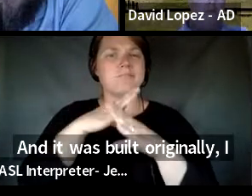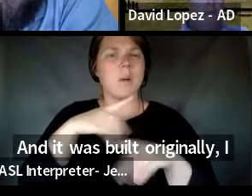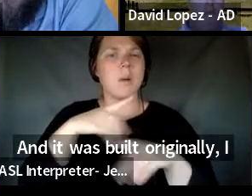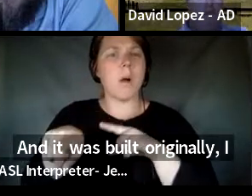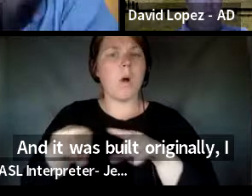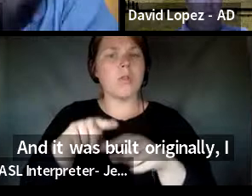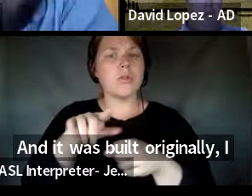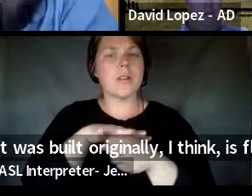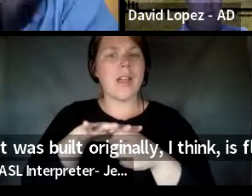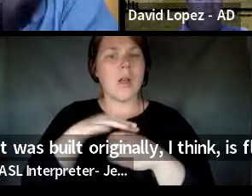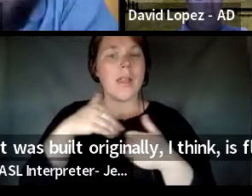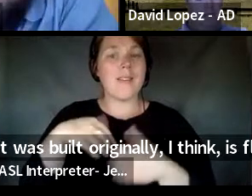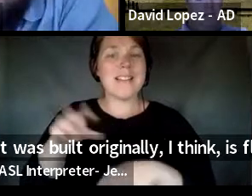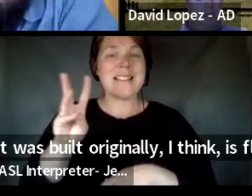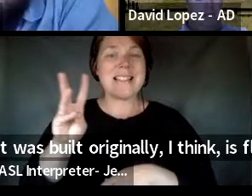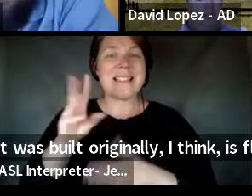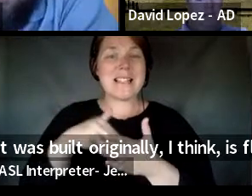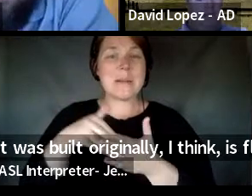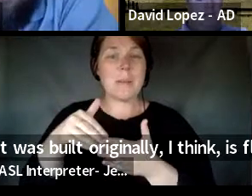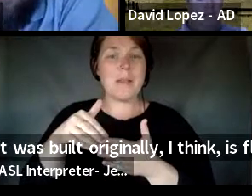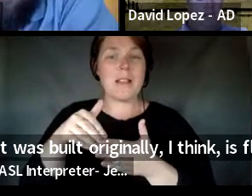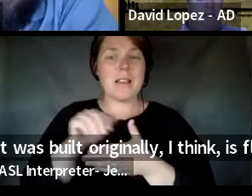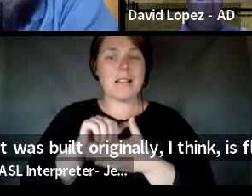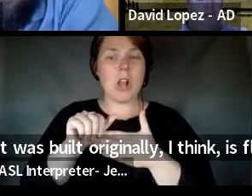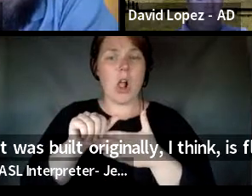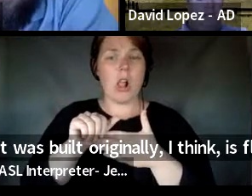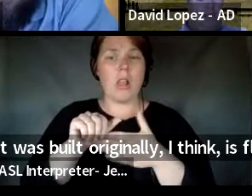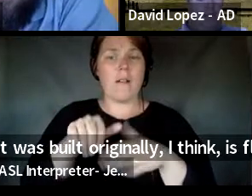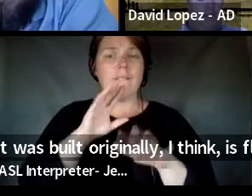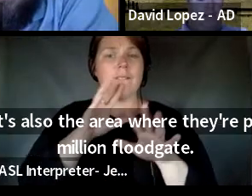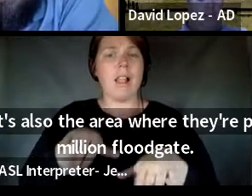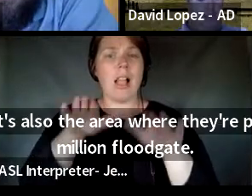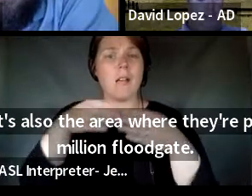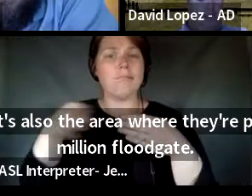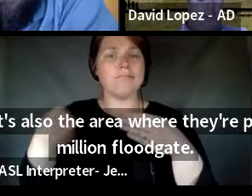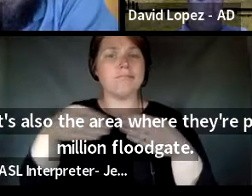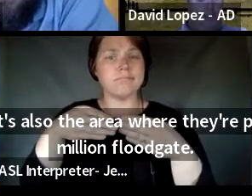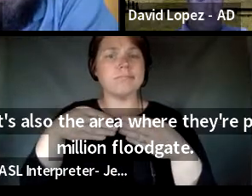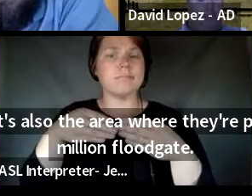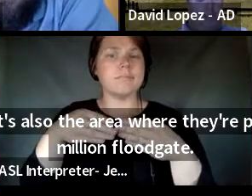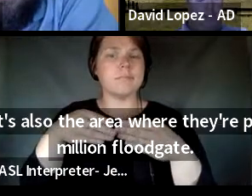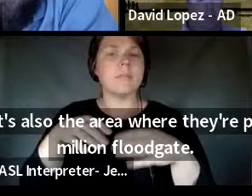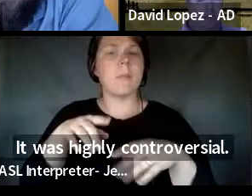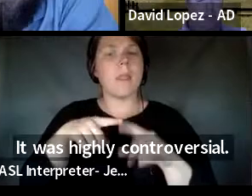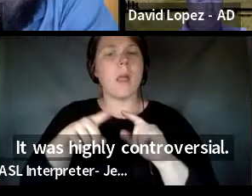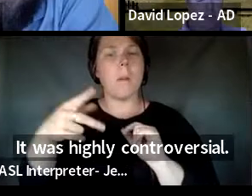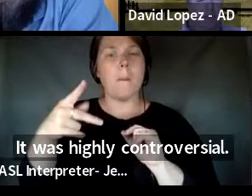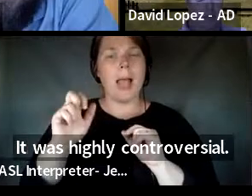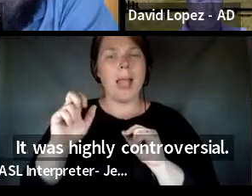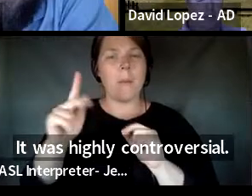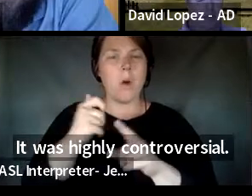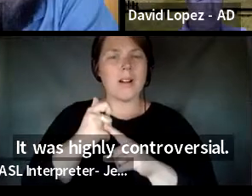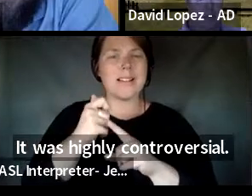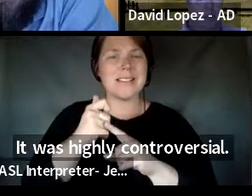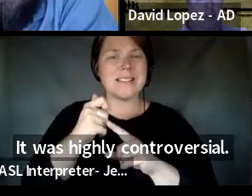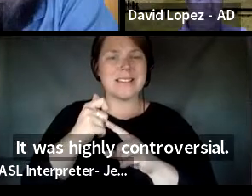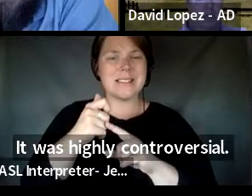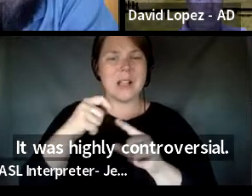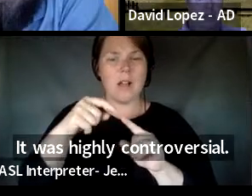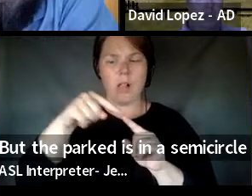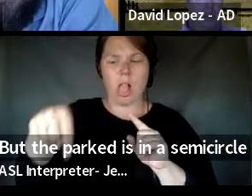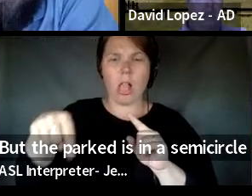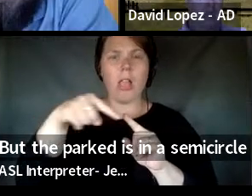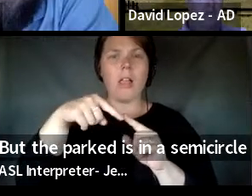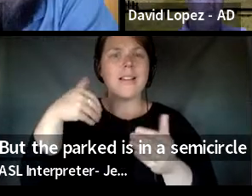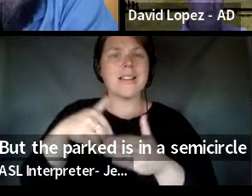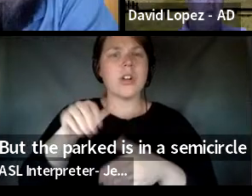a $6 million floodgate. It was highly controversial. But the park is in a semicircle around a lake. And